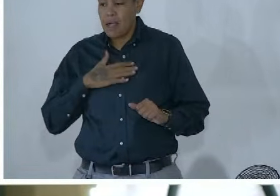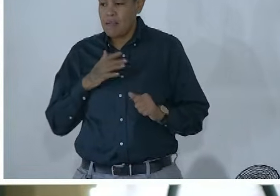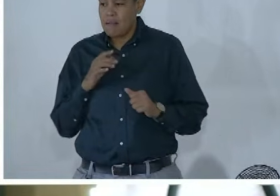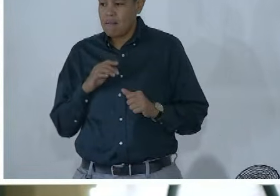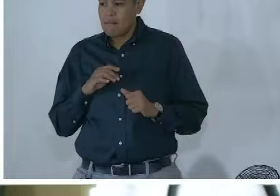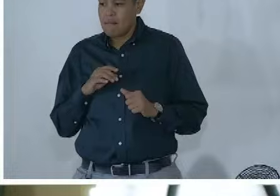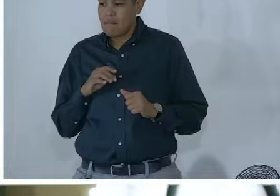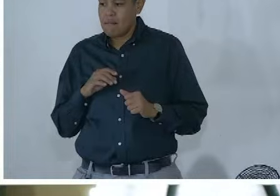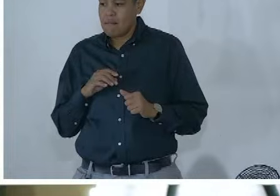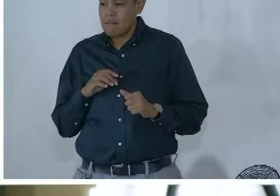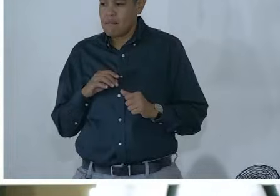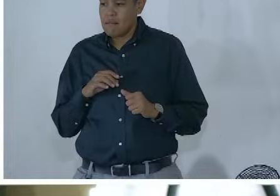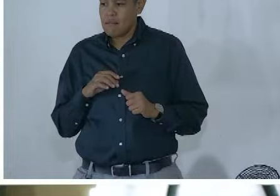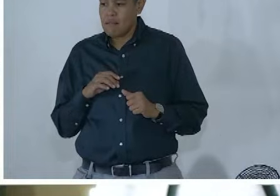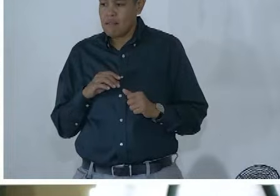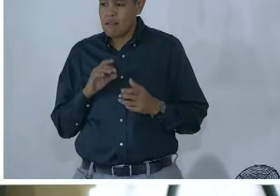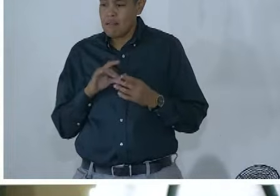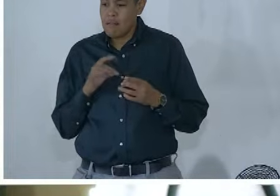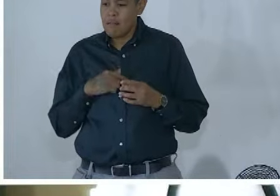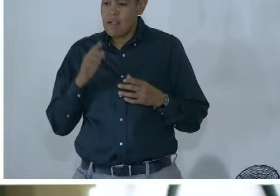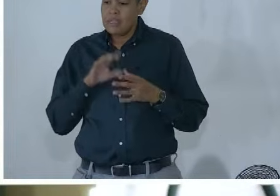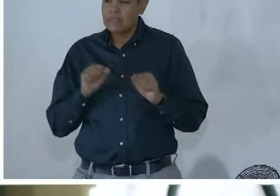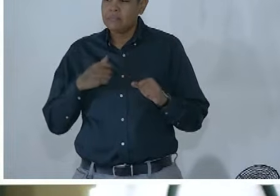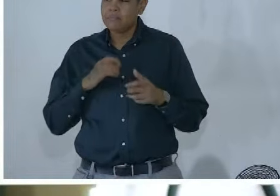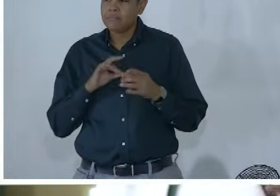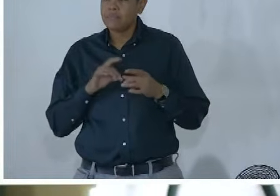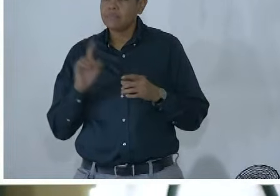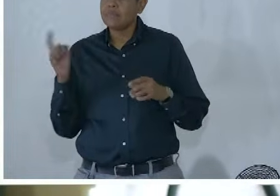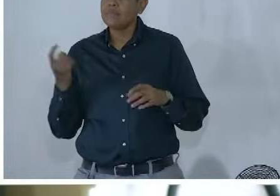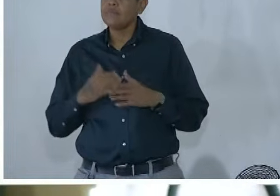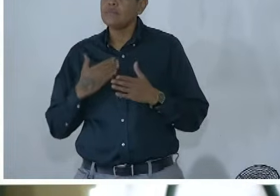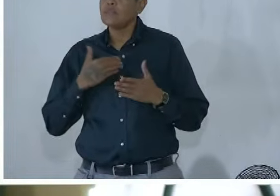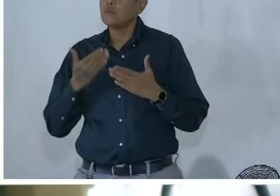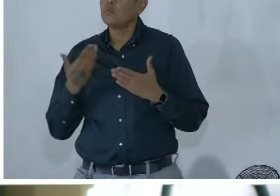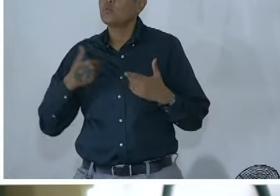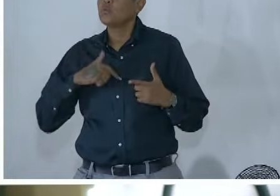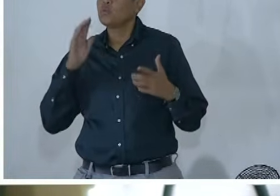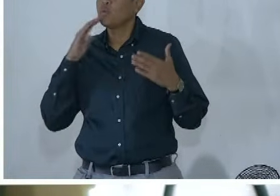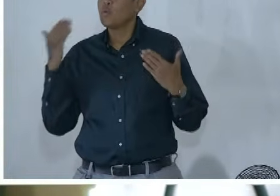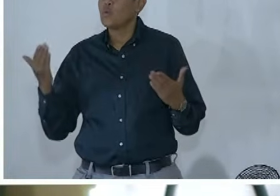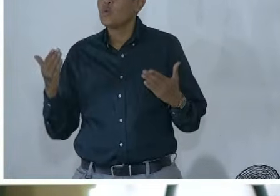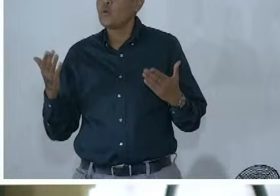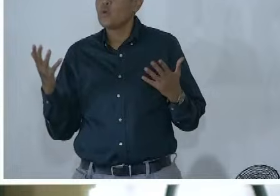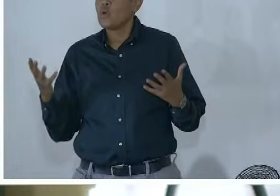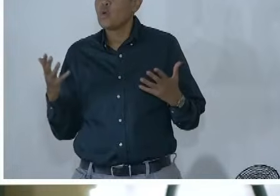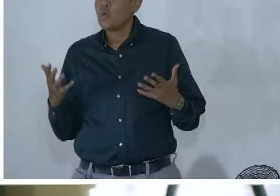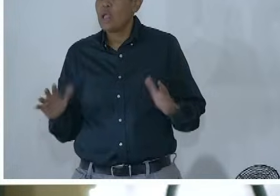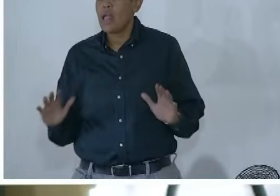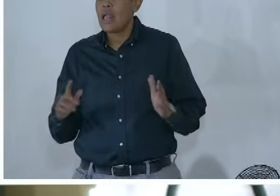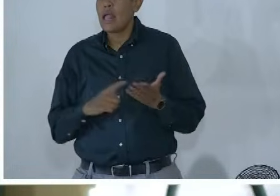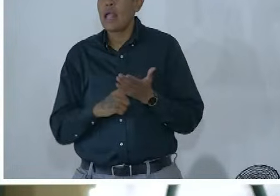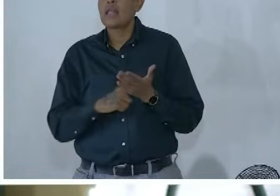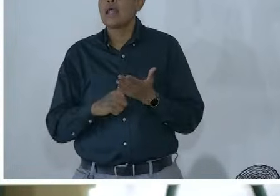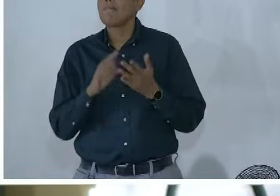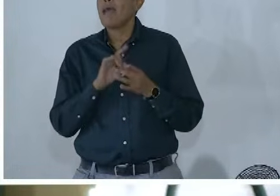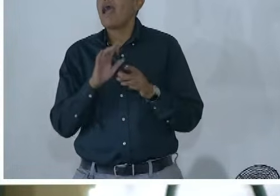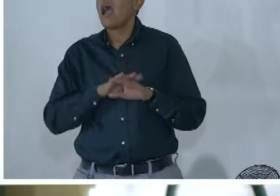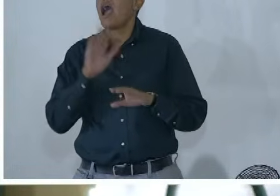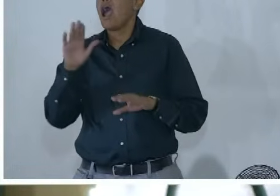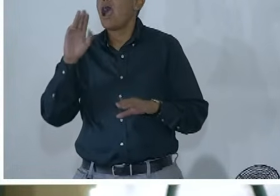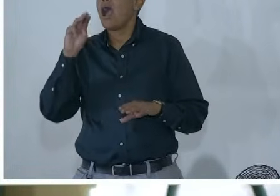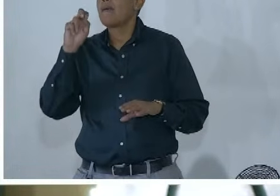you know, a motion in public business, or I'll take my motions then. And then we're going to conclude the debate on